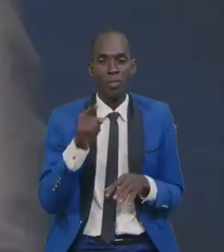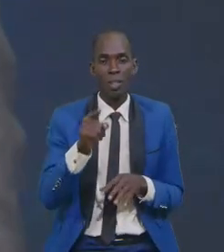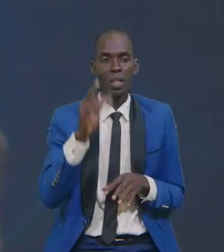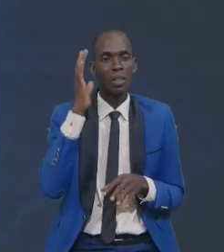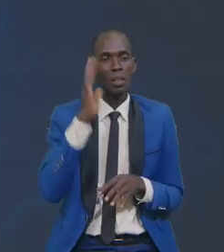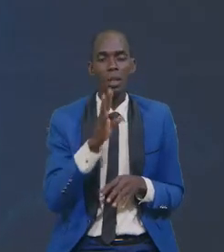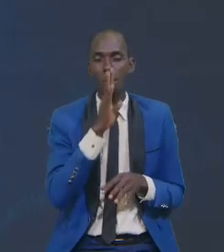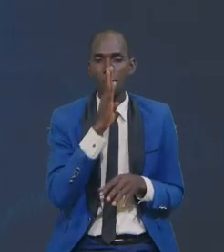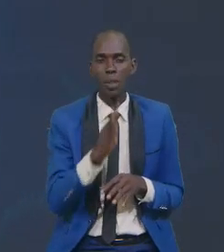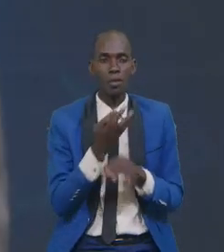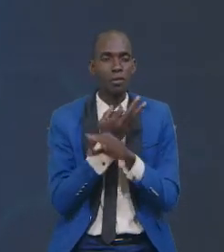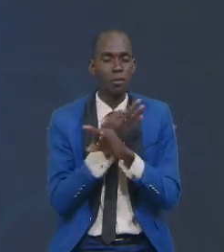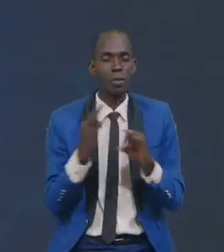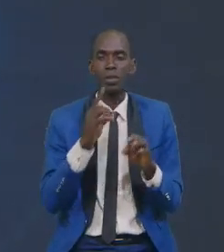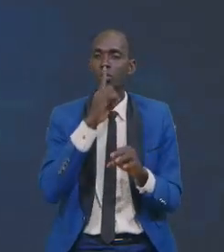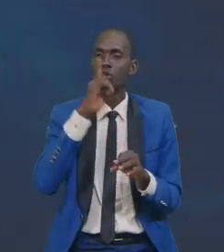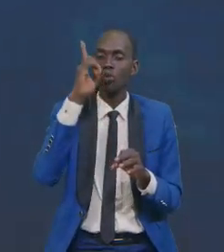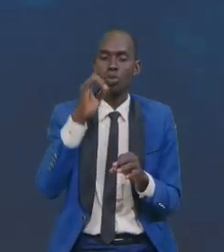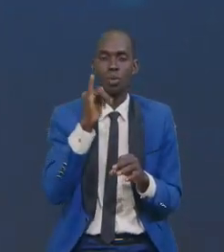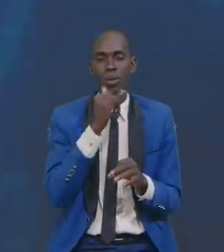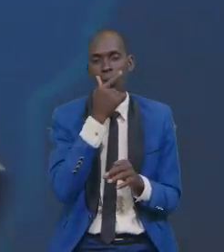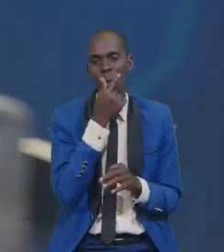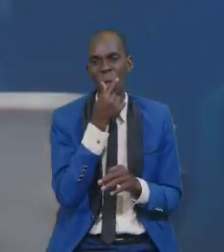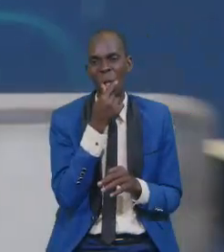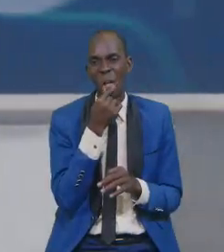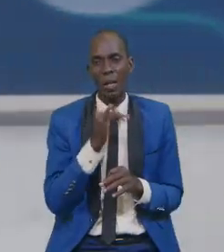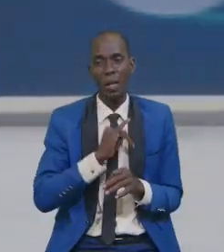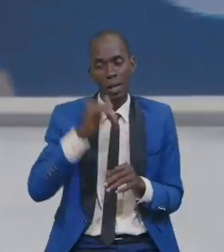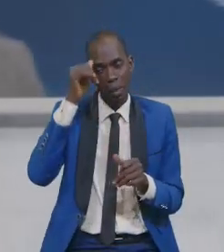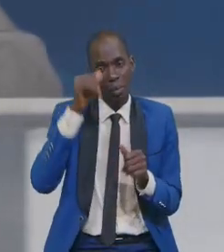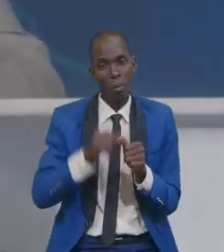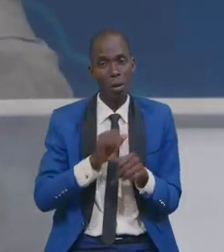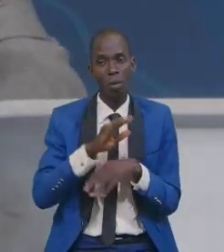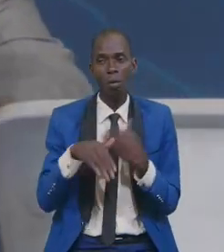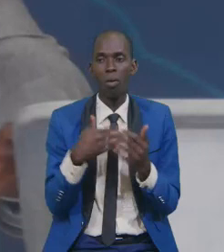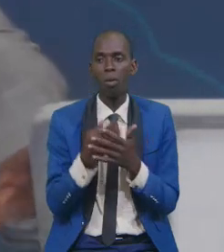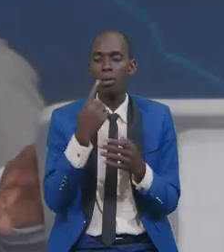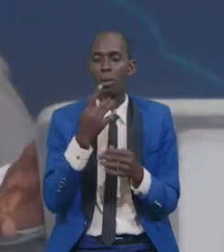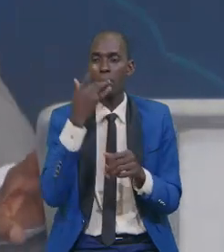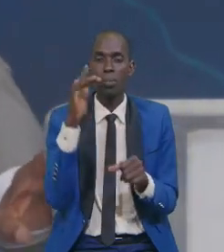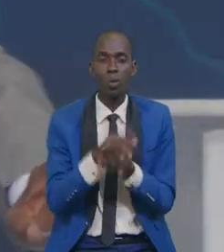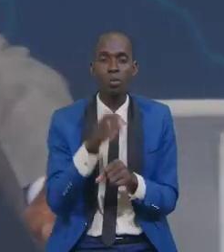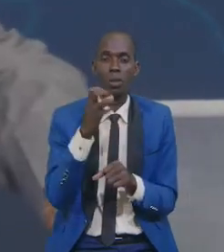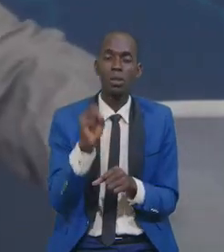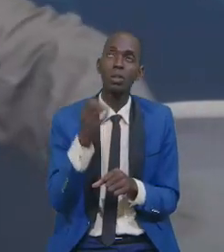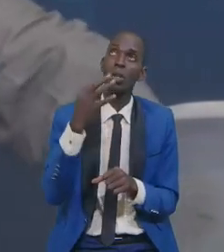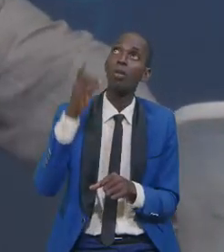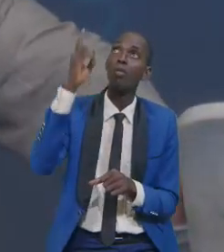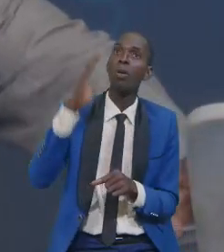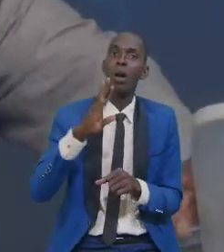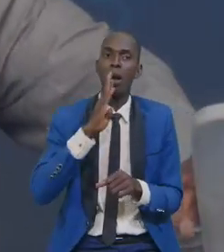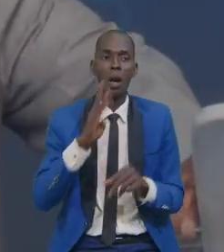be free indeed. And remember, all the promises of God are yea and